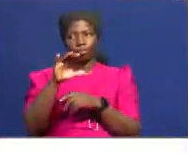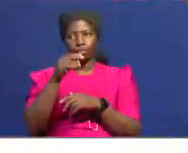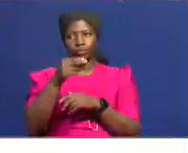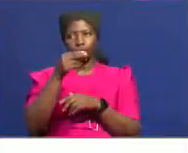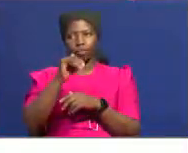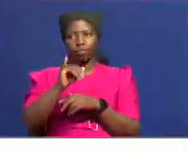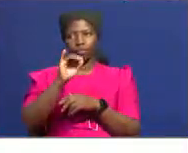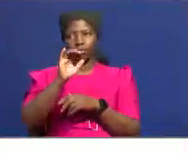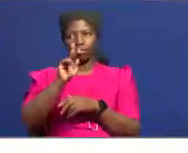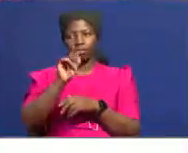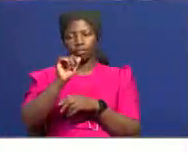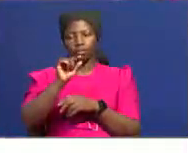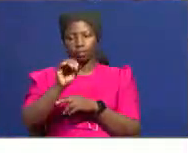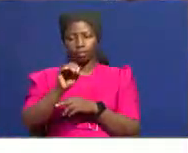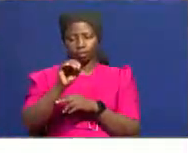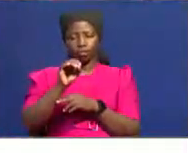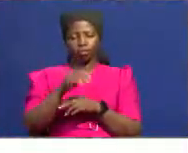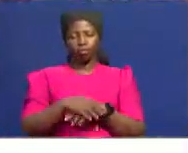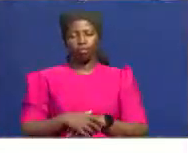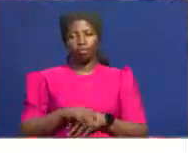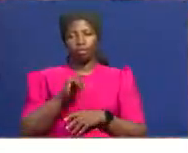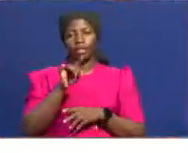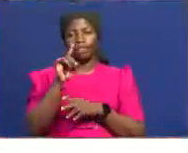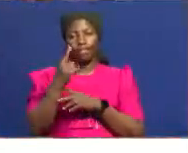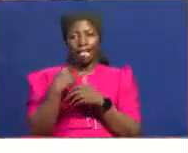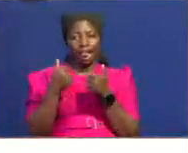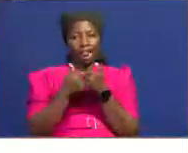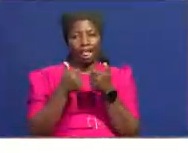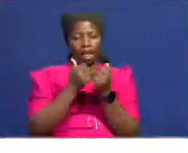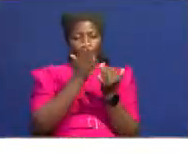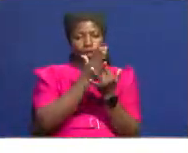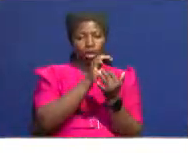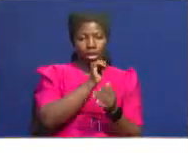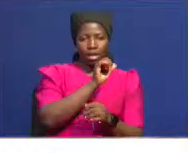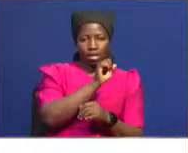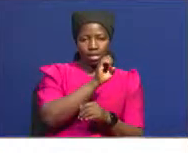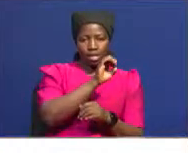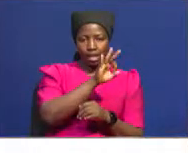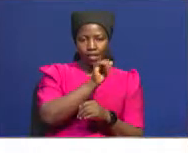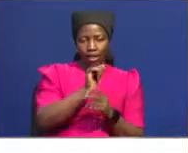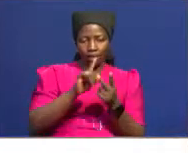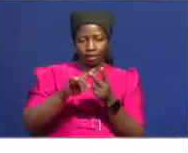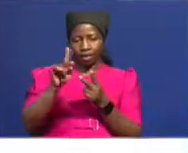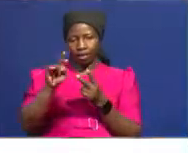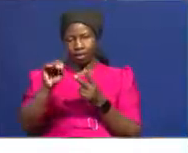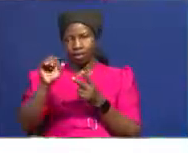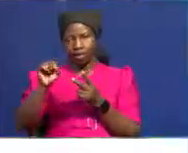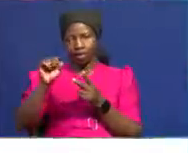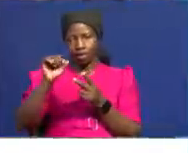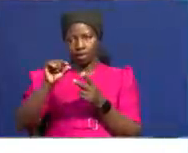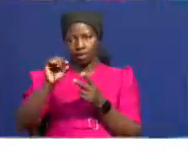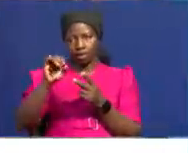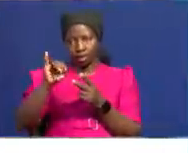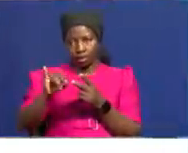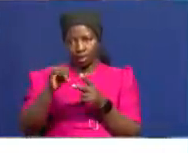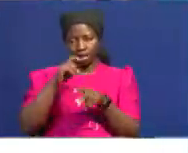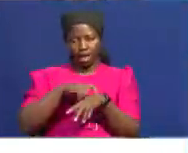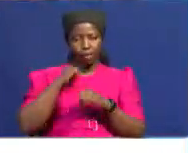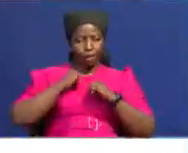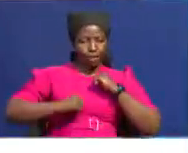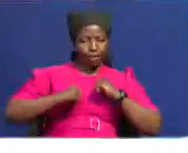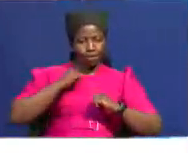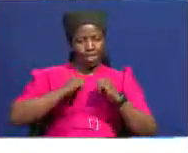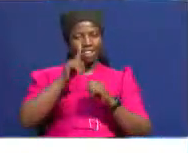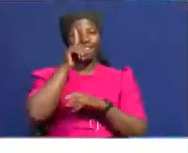2 minutes. It will be first meeting between Asefa and Kosgei as they take to the streets of London alongside an elite group